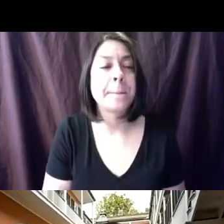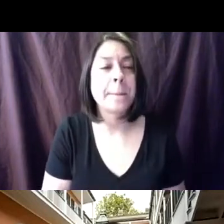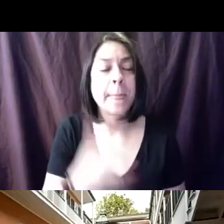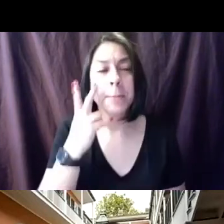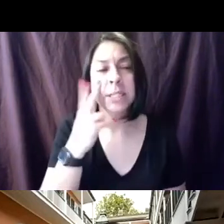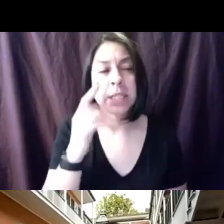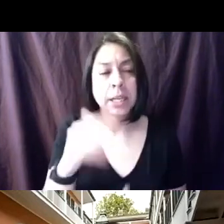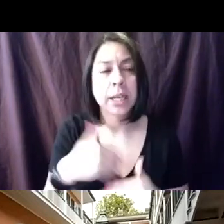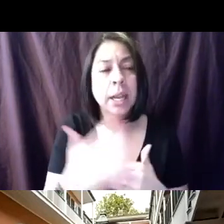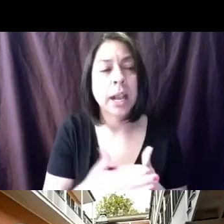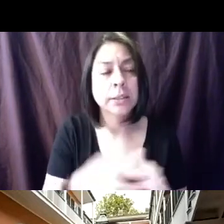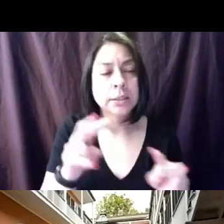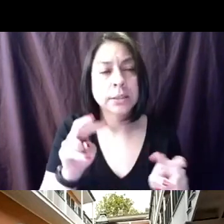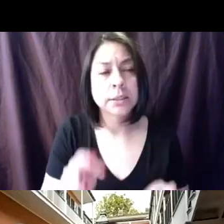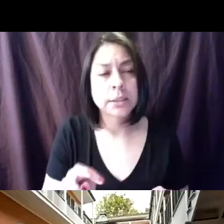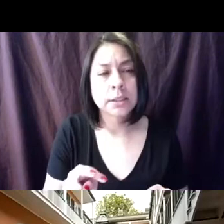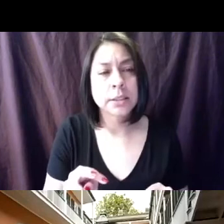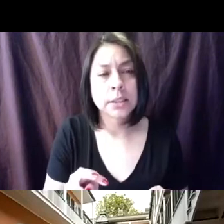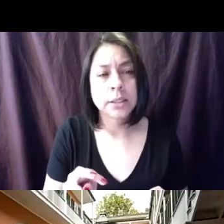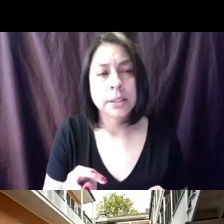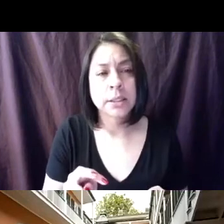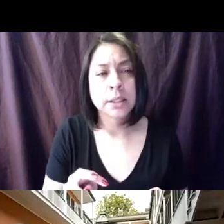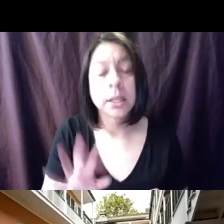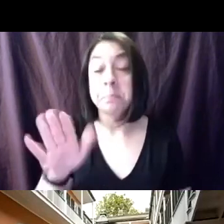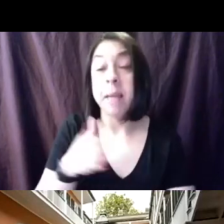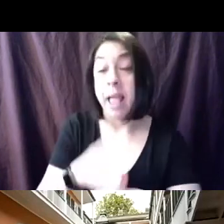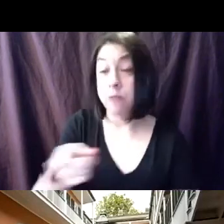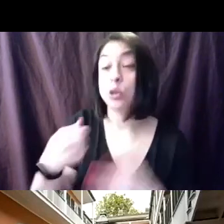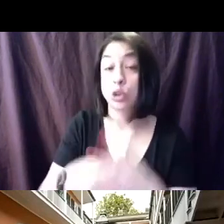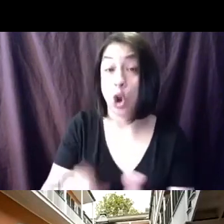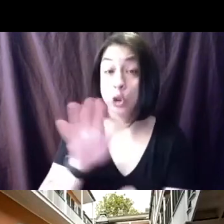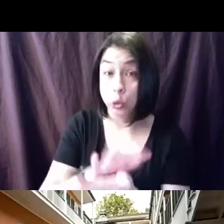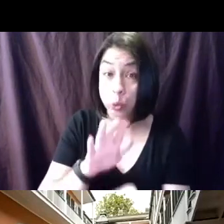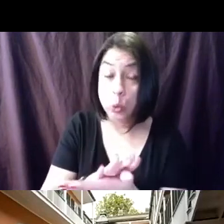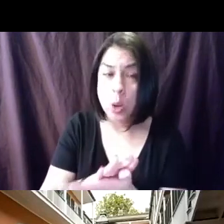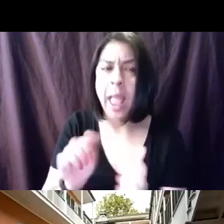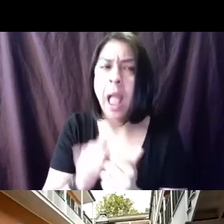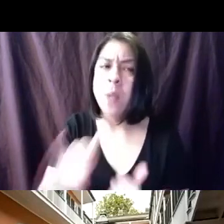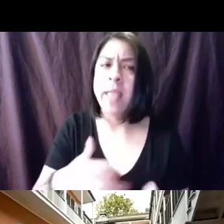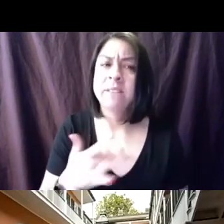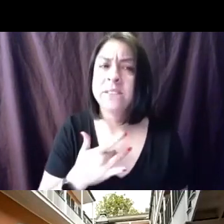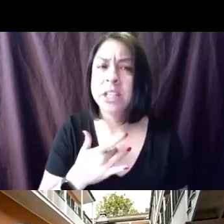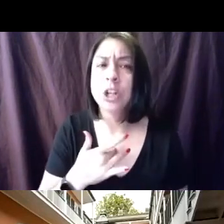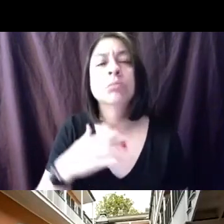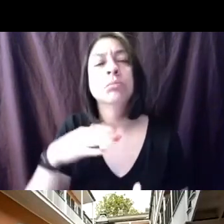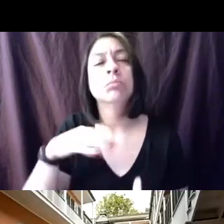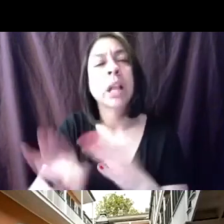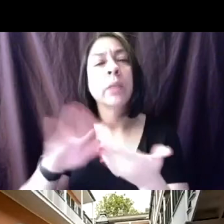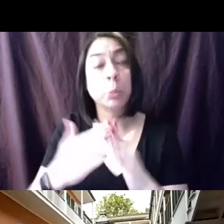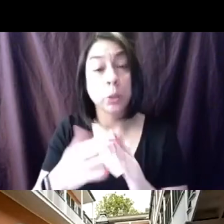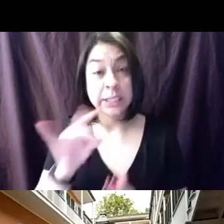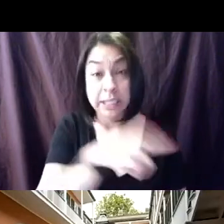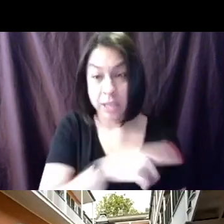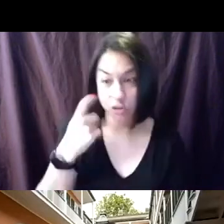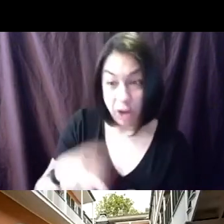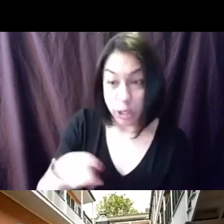Let's see. Let's go to, after you started school, Miss Leona, how did it feel to be out in the community? Were you recognized